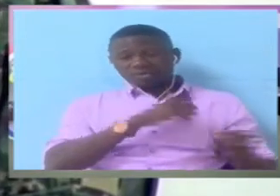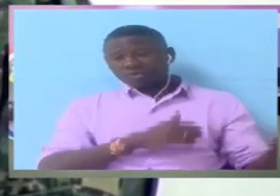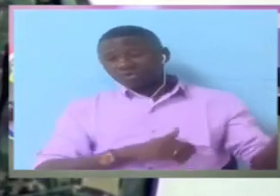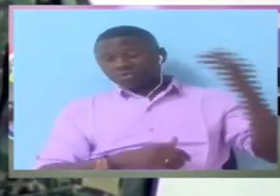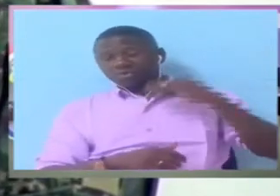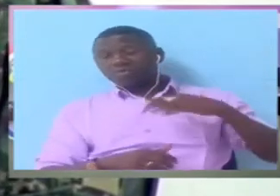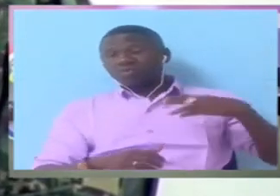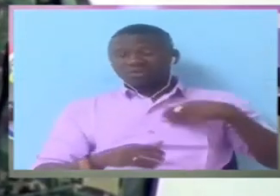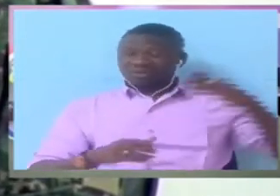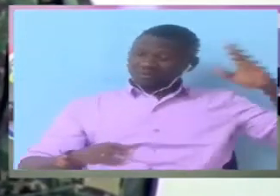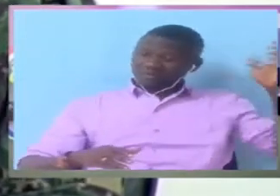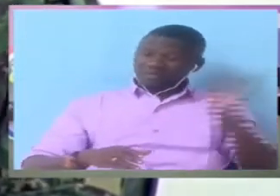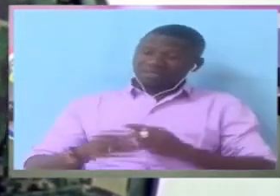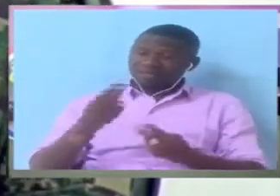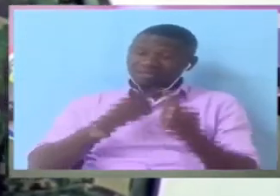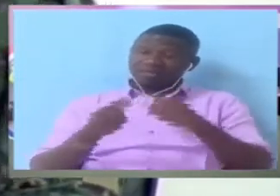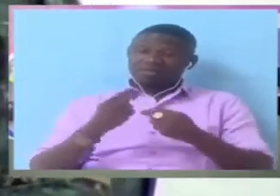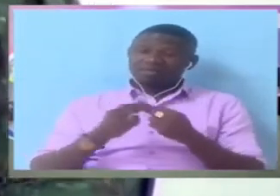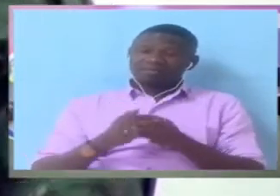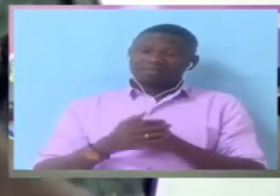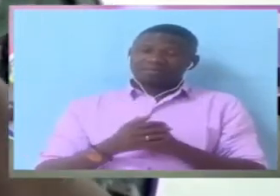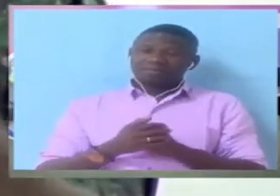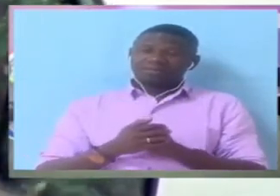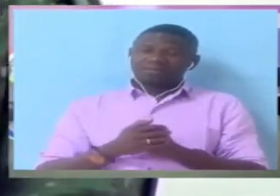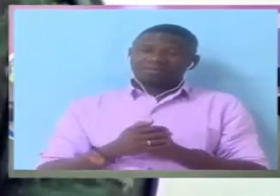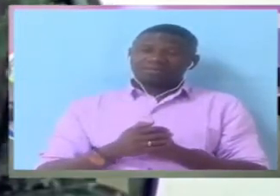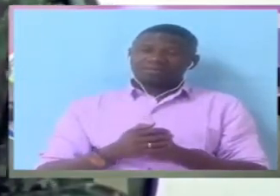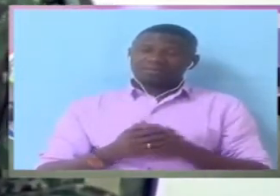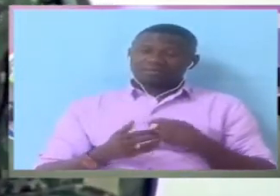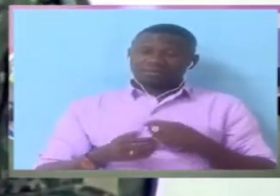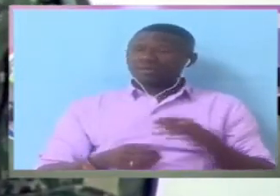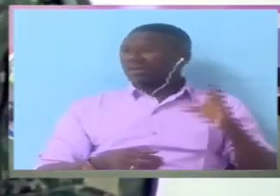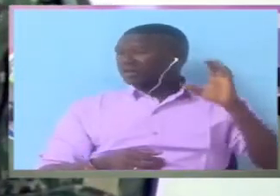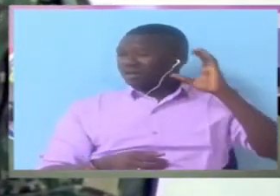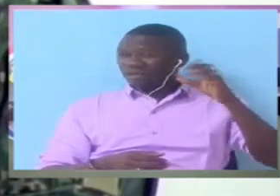I heard across the table, adjacent to him,